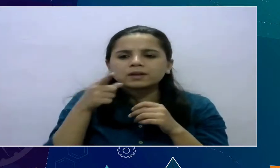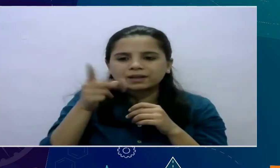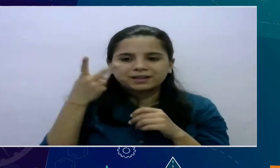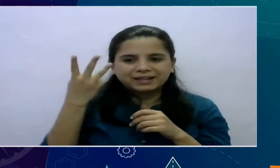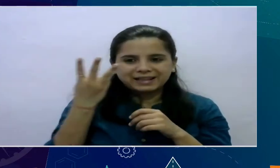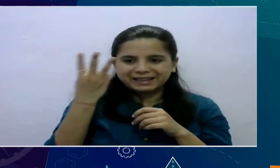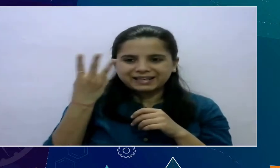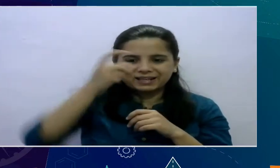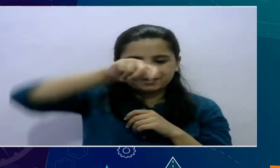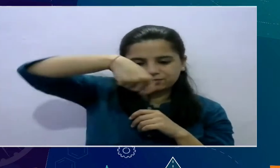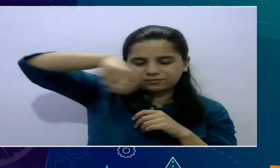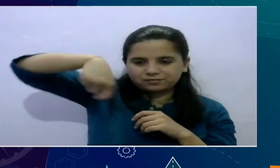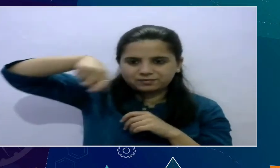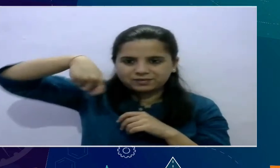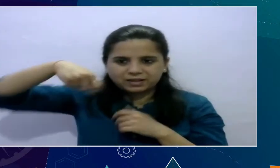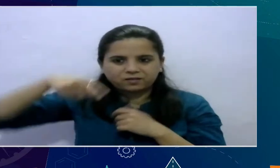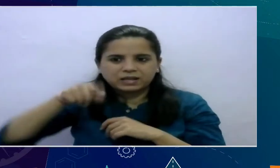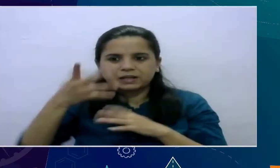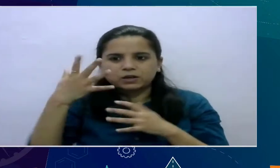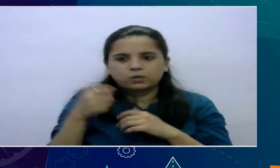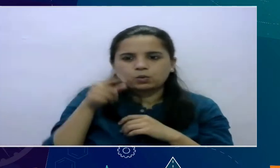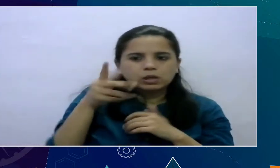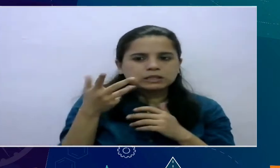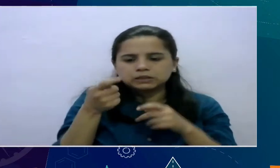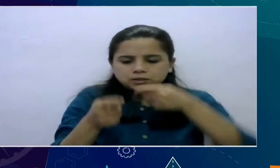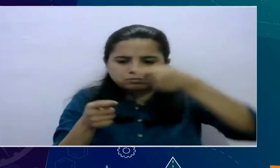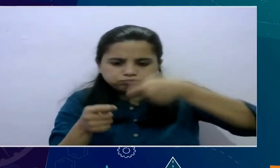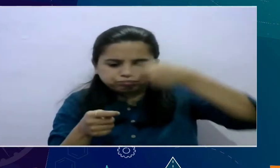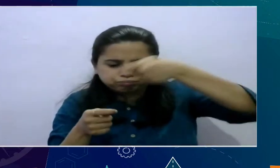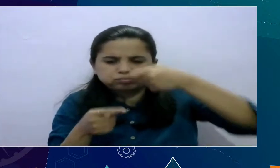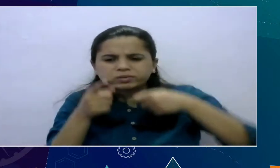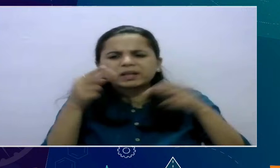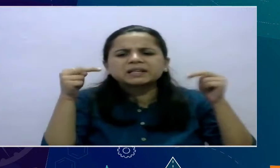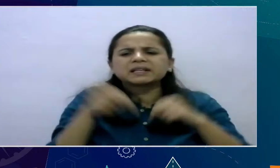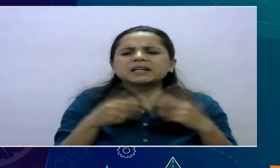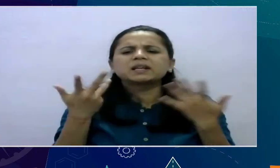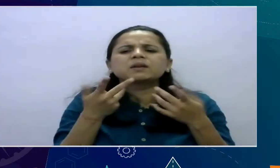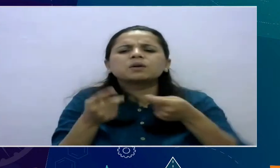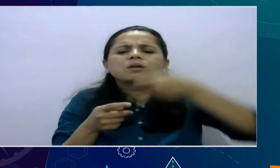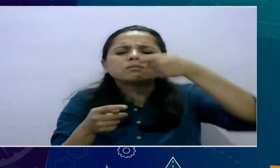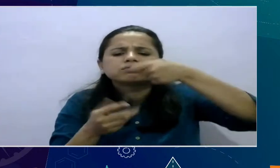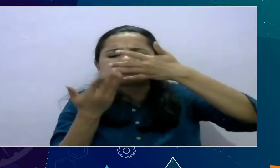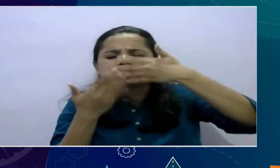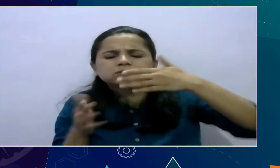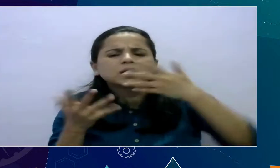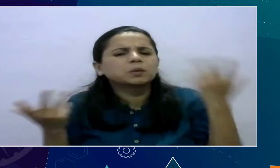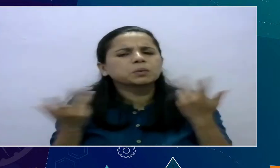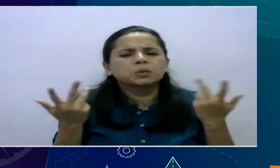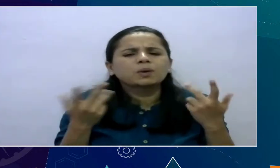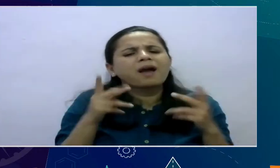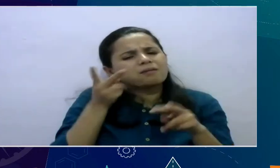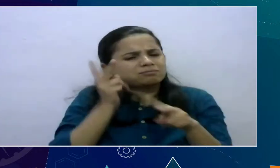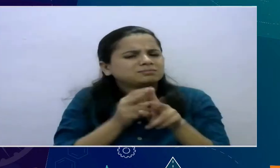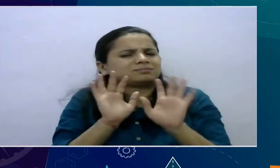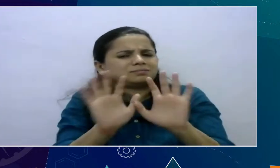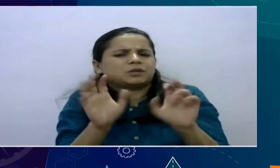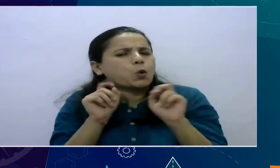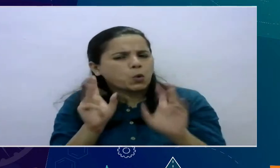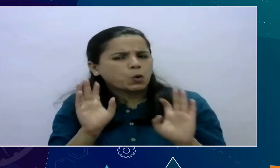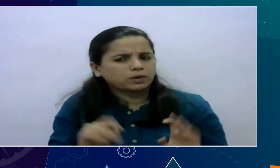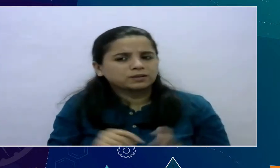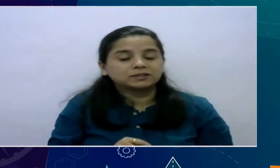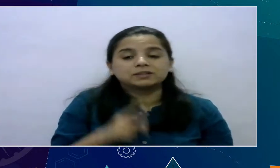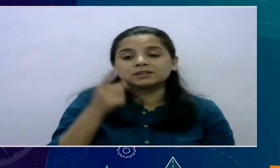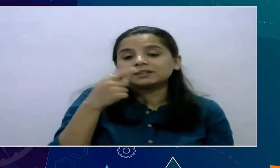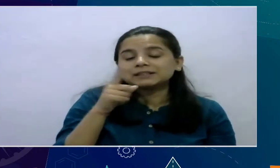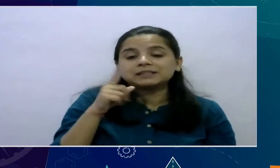three things and then you try to separate those three things. What is the need to separate them? Why can't we just let them be? You know, that's a